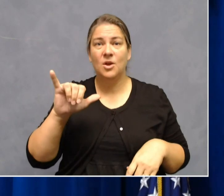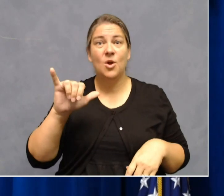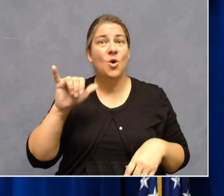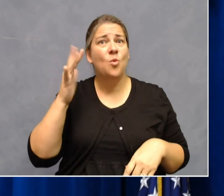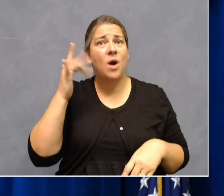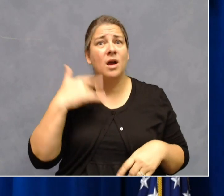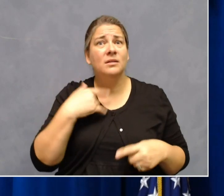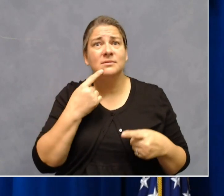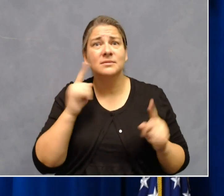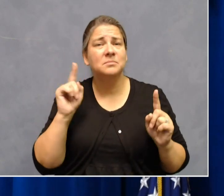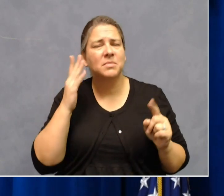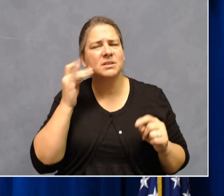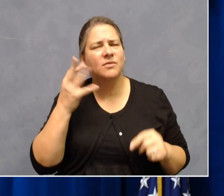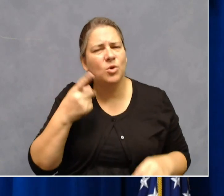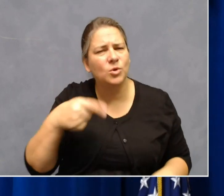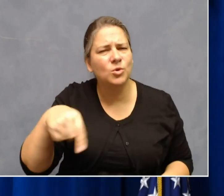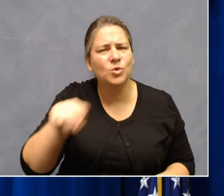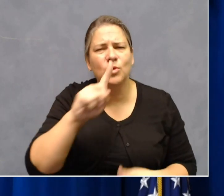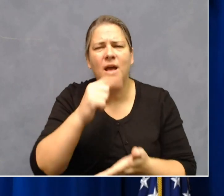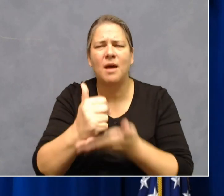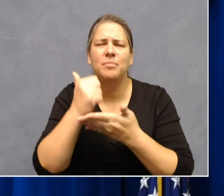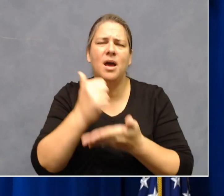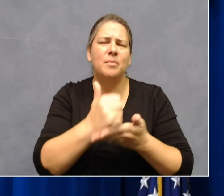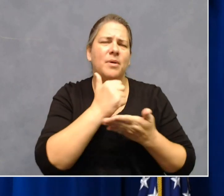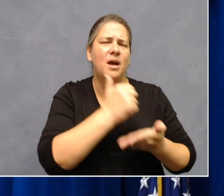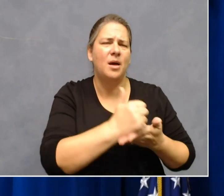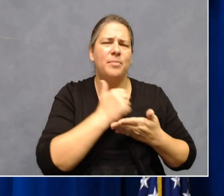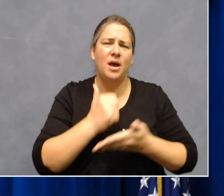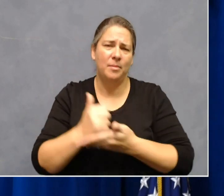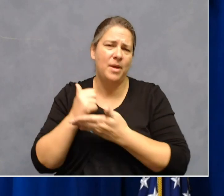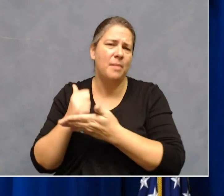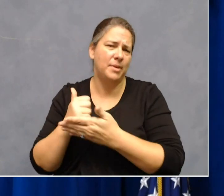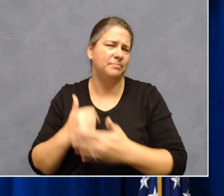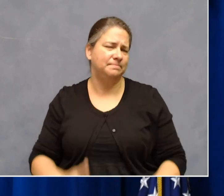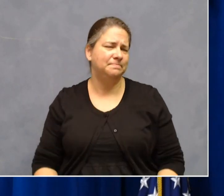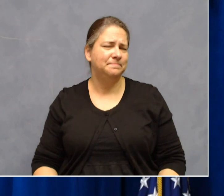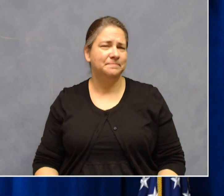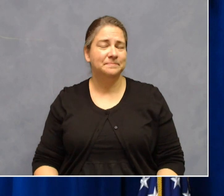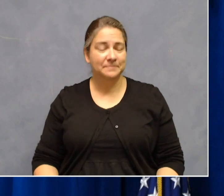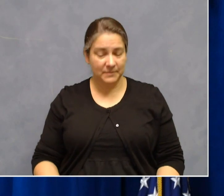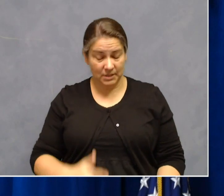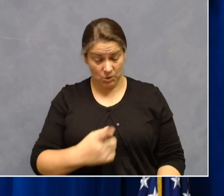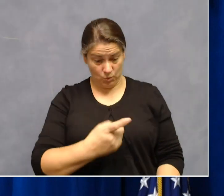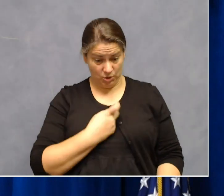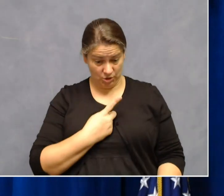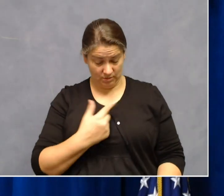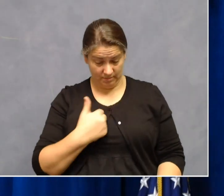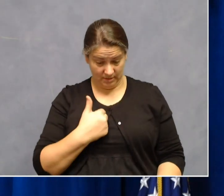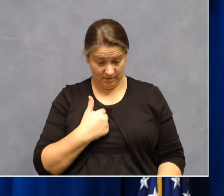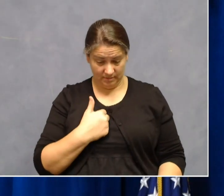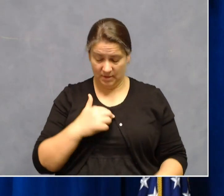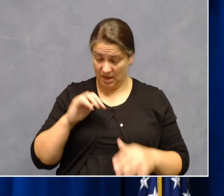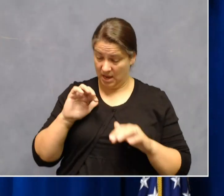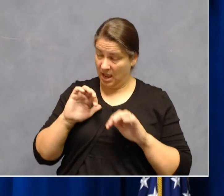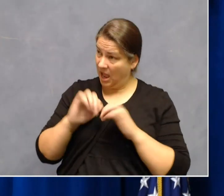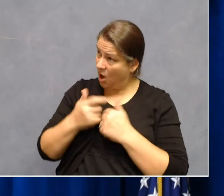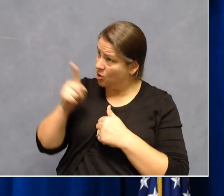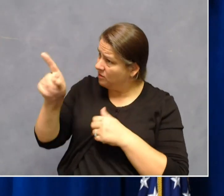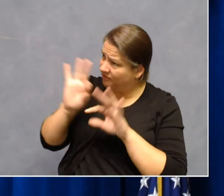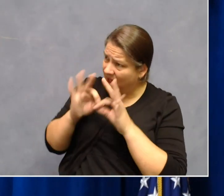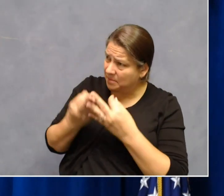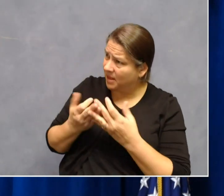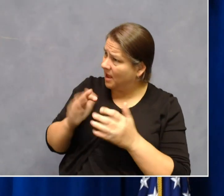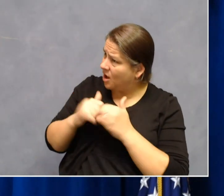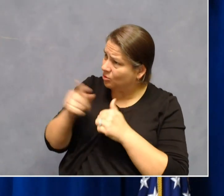helped. All right, so the first question is, how am I, my family, and our security detail doing? We're all